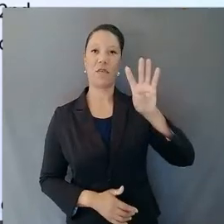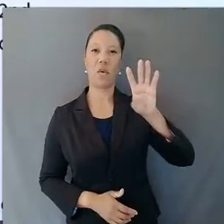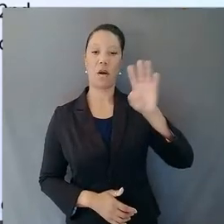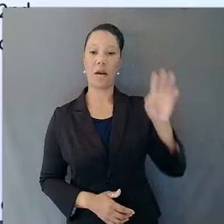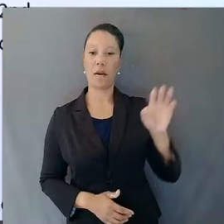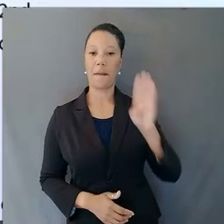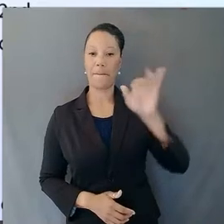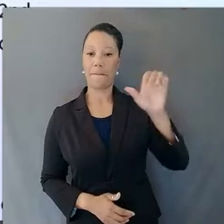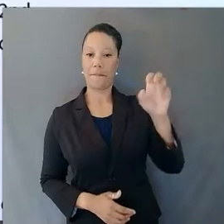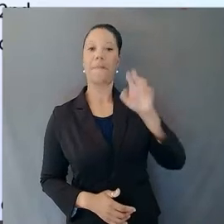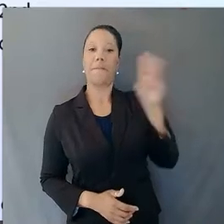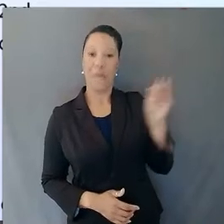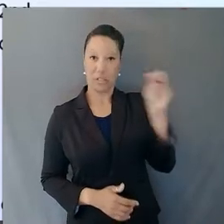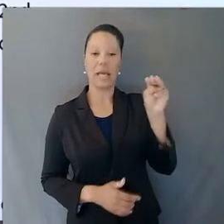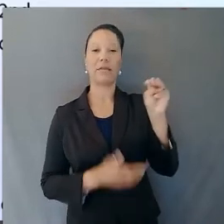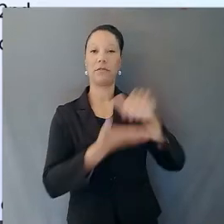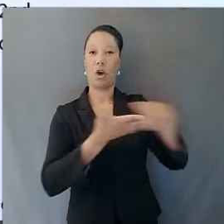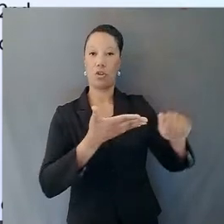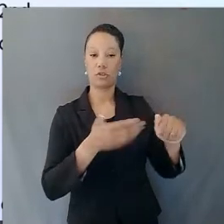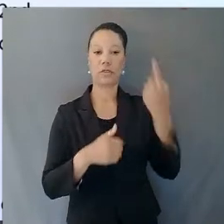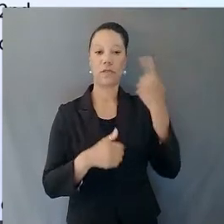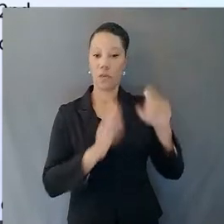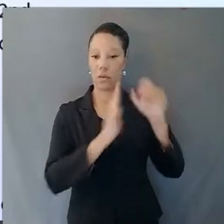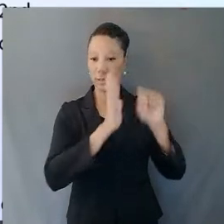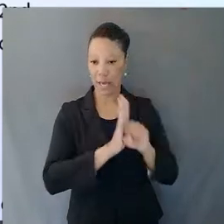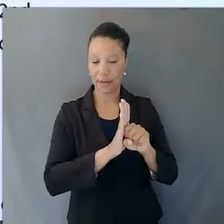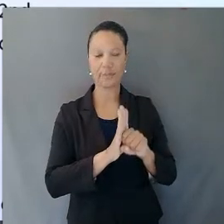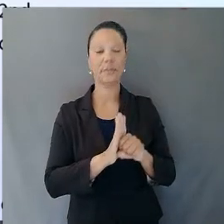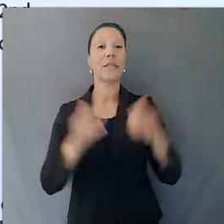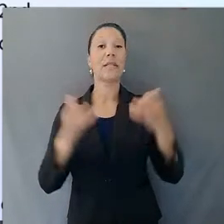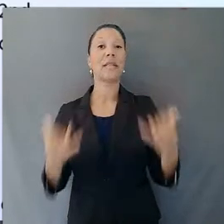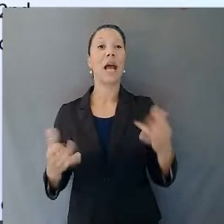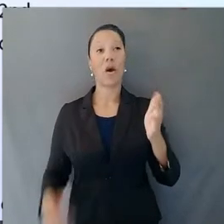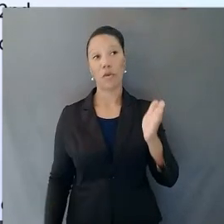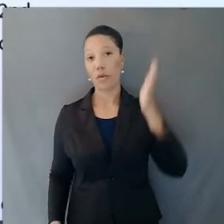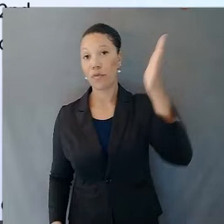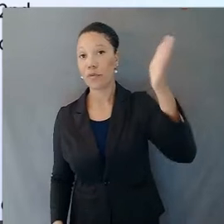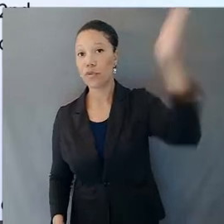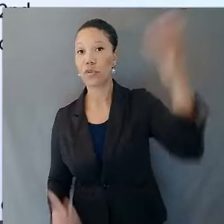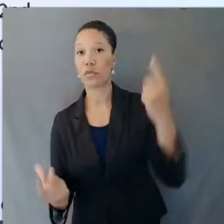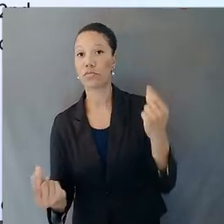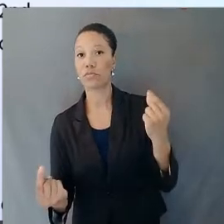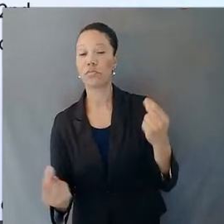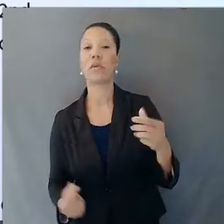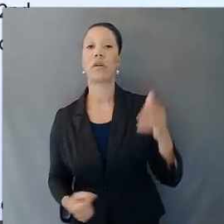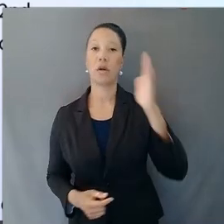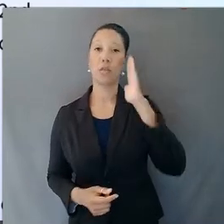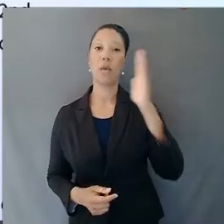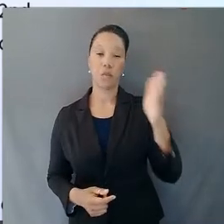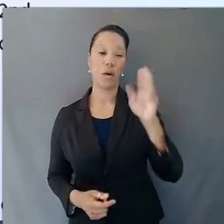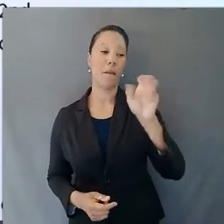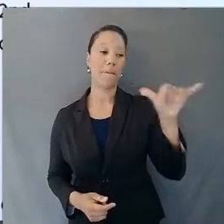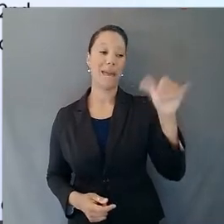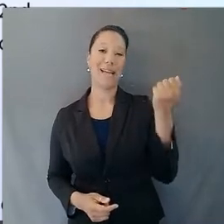state. Now, moving forward and for future actions, we are going to be on May